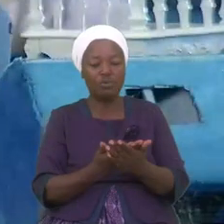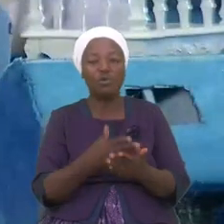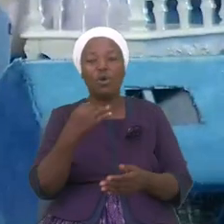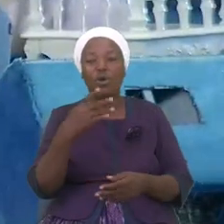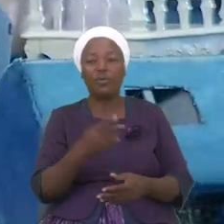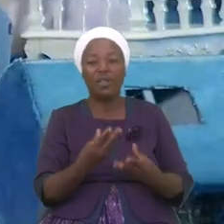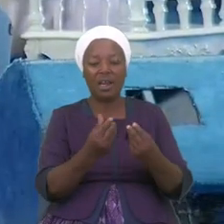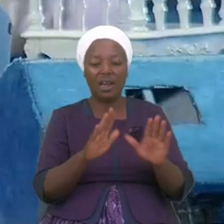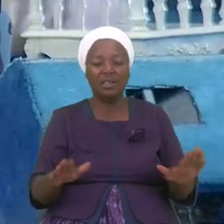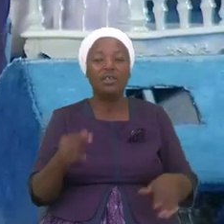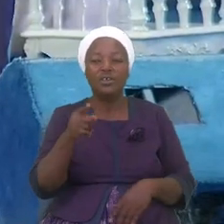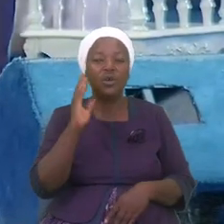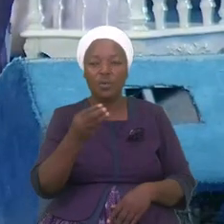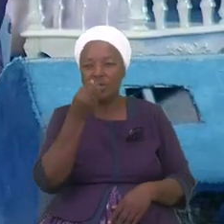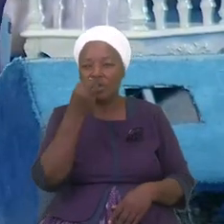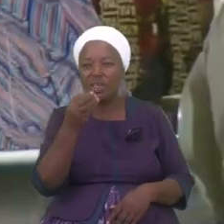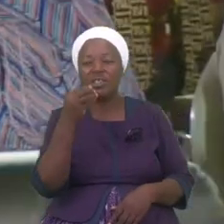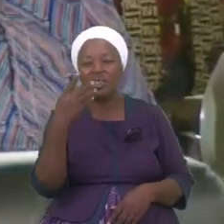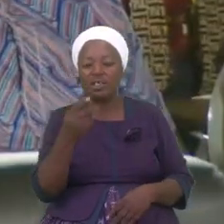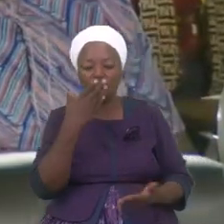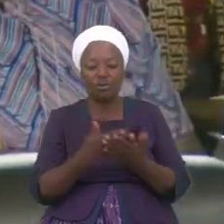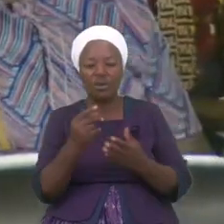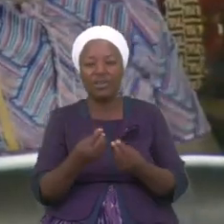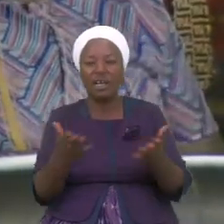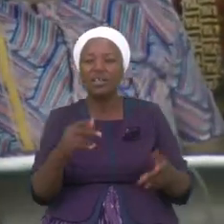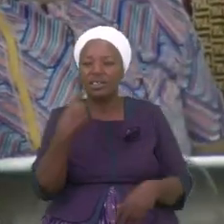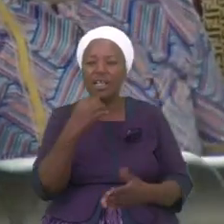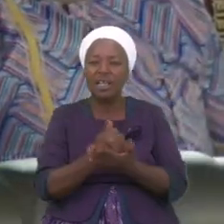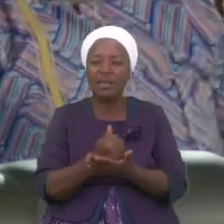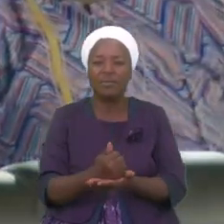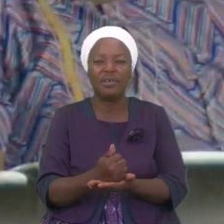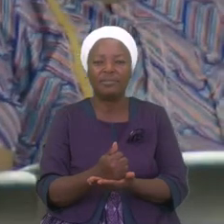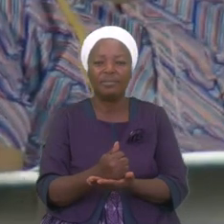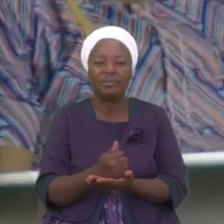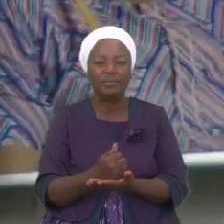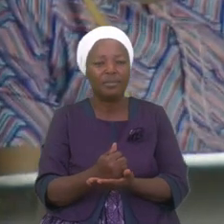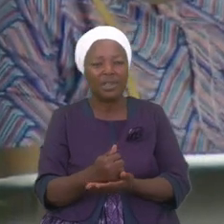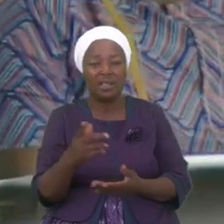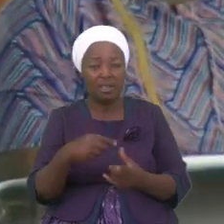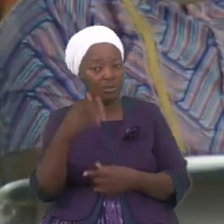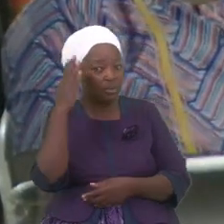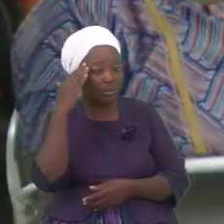the good of the land. Somebody shout, amen. Amen. And you know, in our